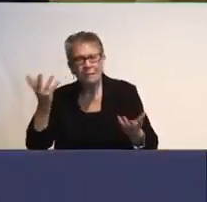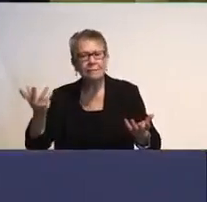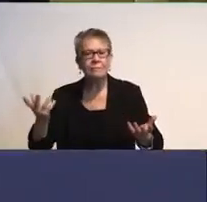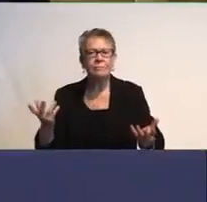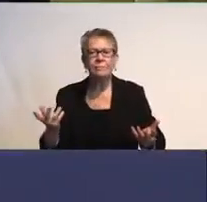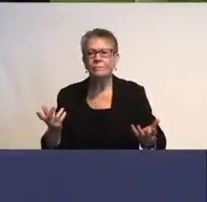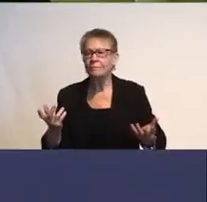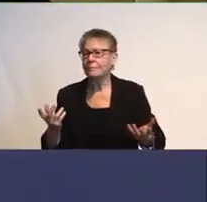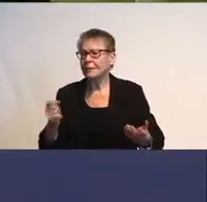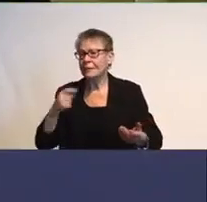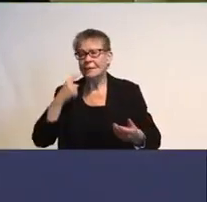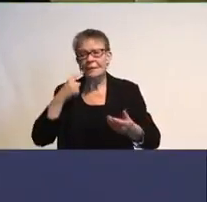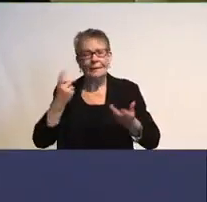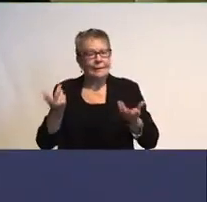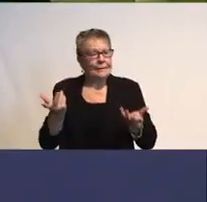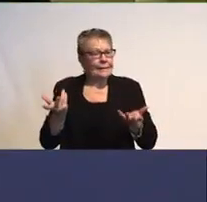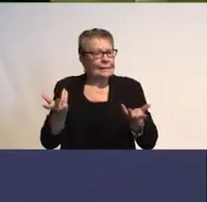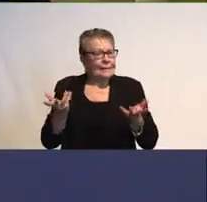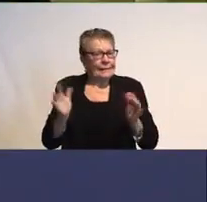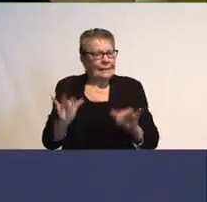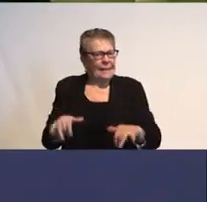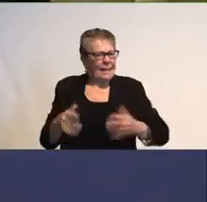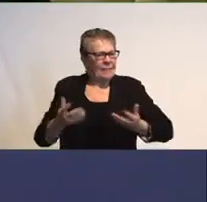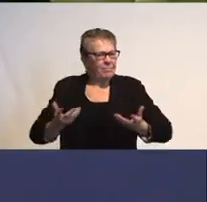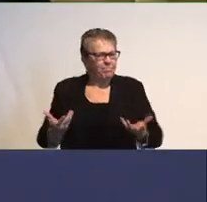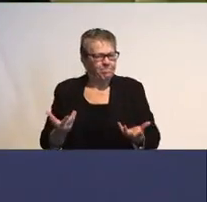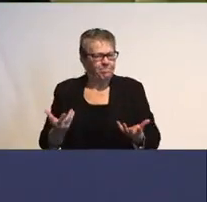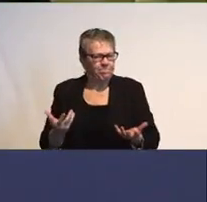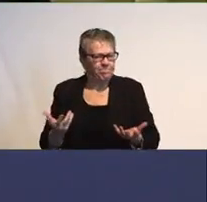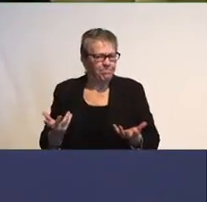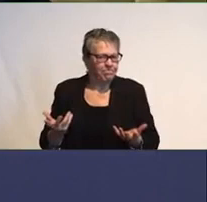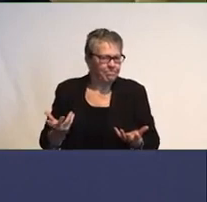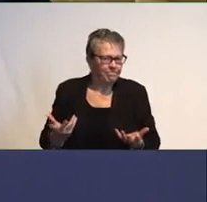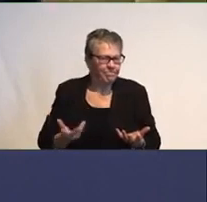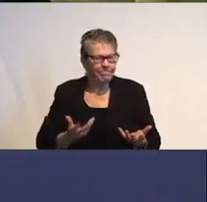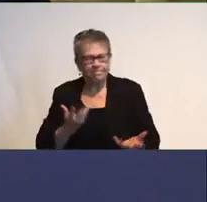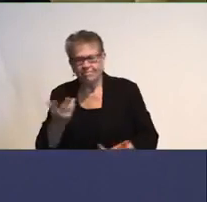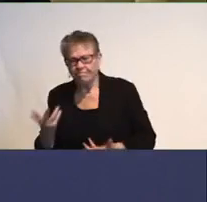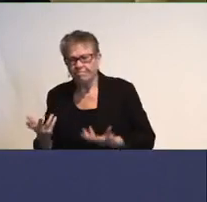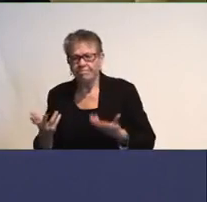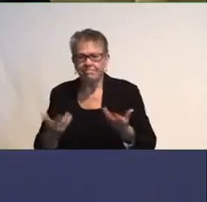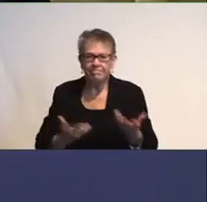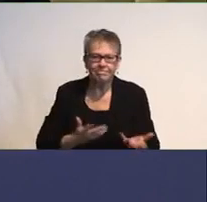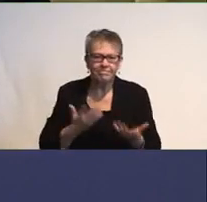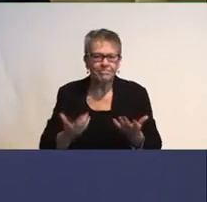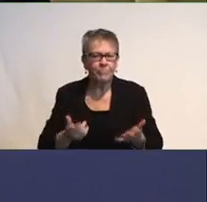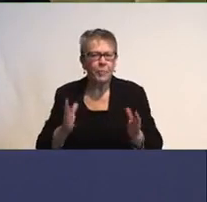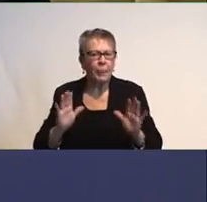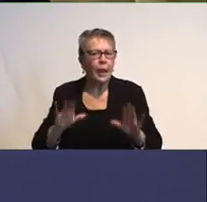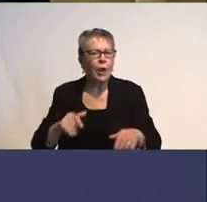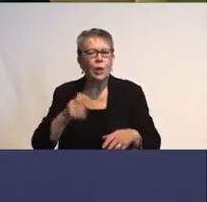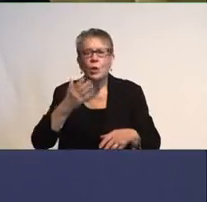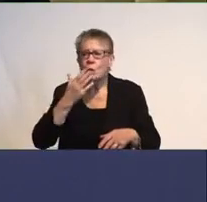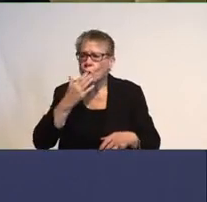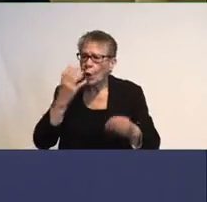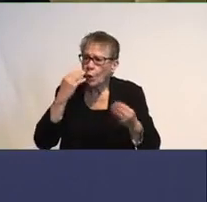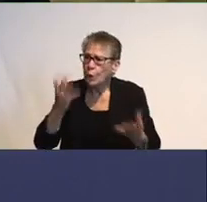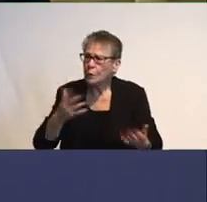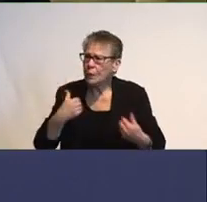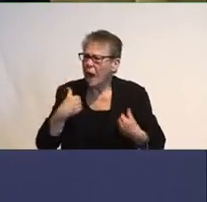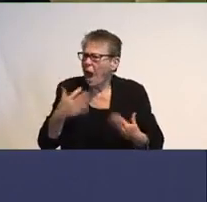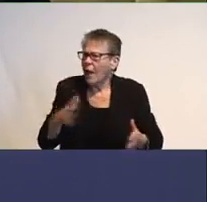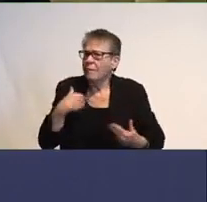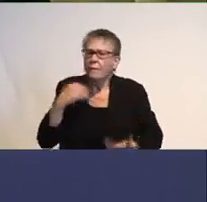things that would otherwise qualify for that consideration, the good news is we've done this before, right? And so you've